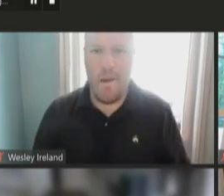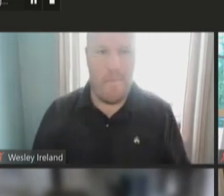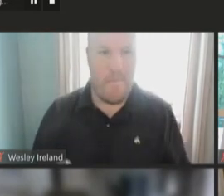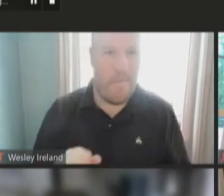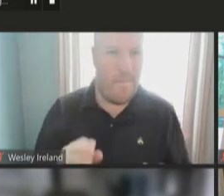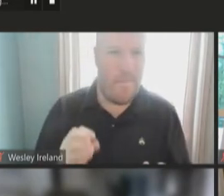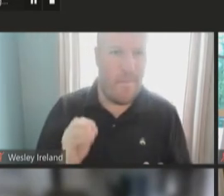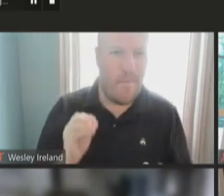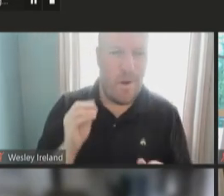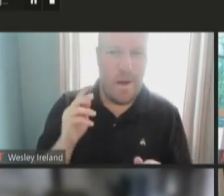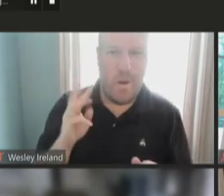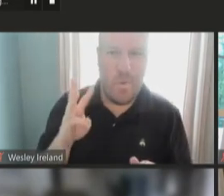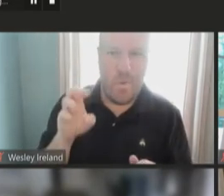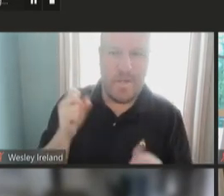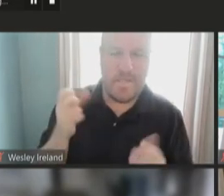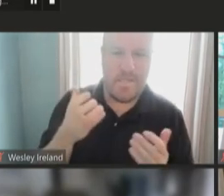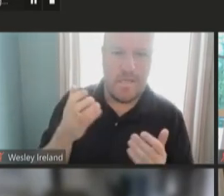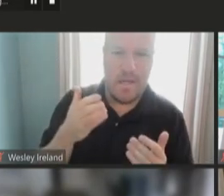Okay, great.